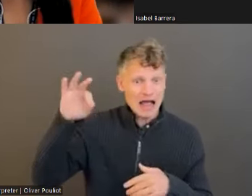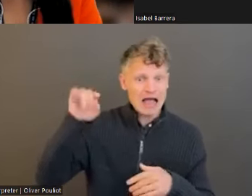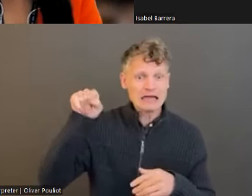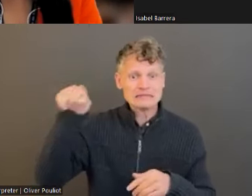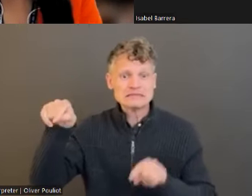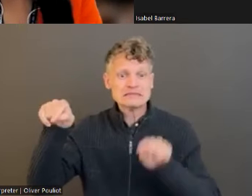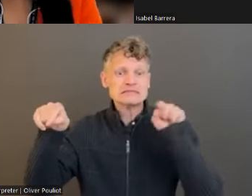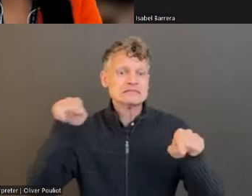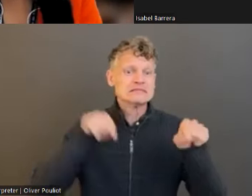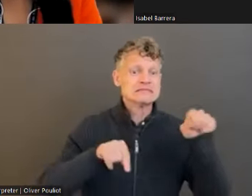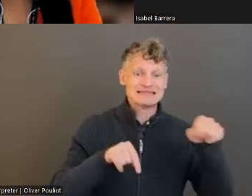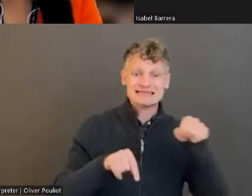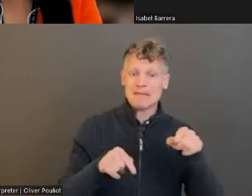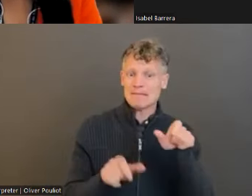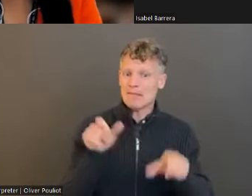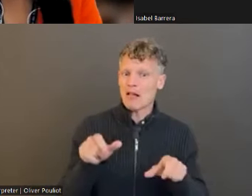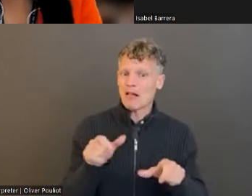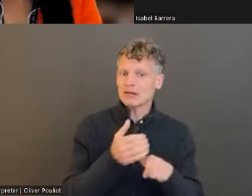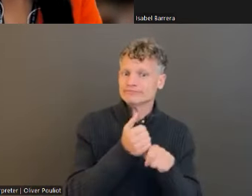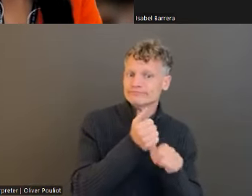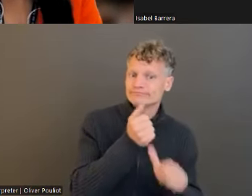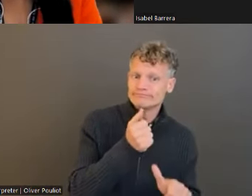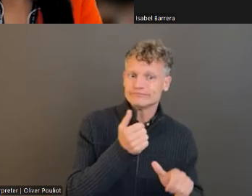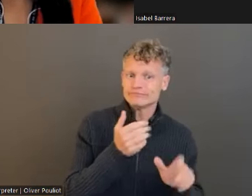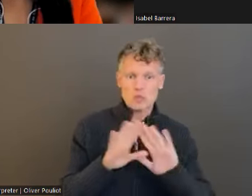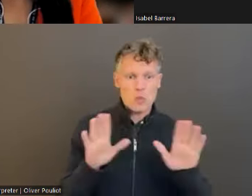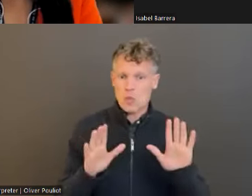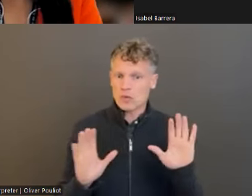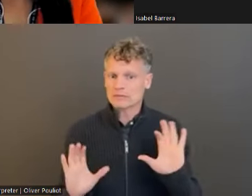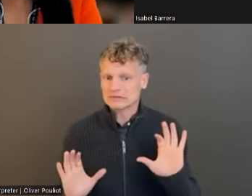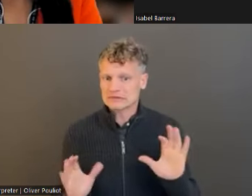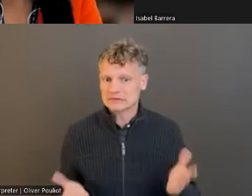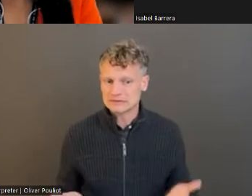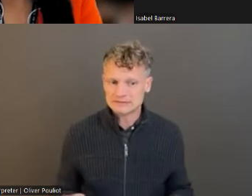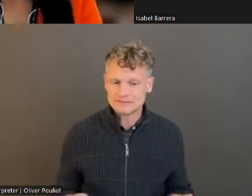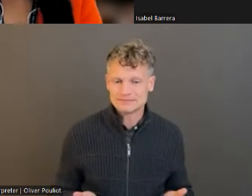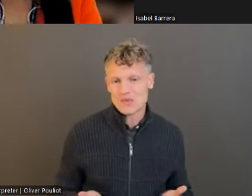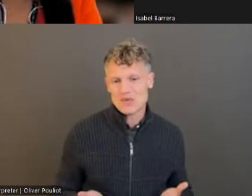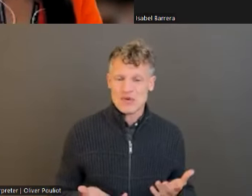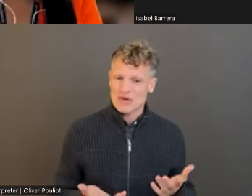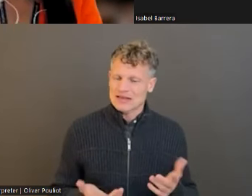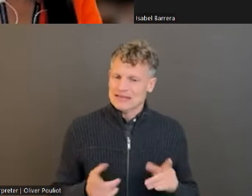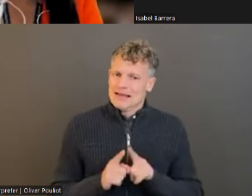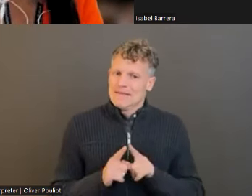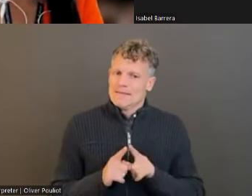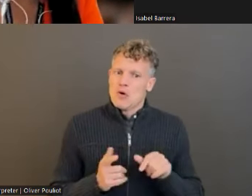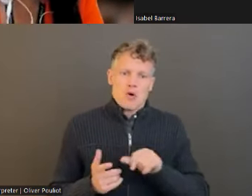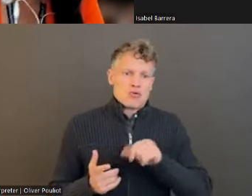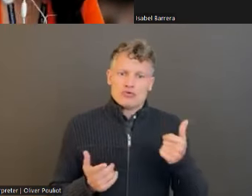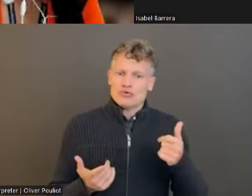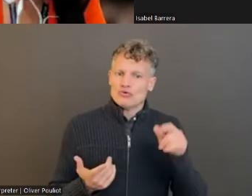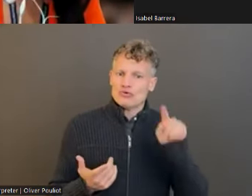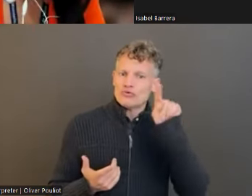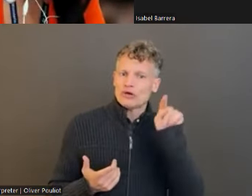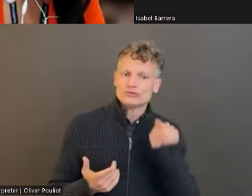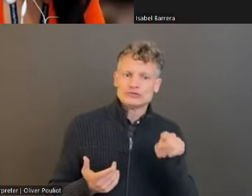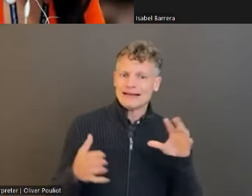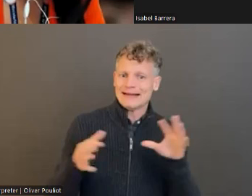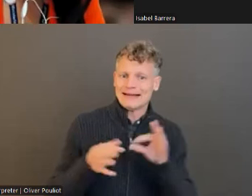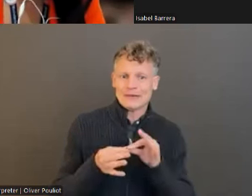practice. And just like any other question that has to do with intersectoral